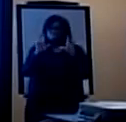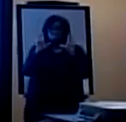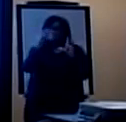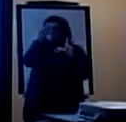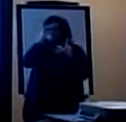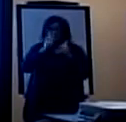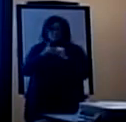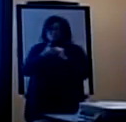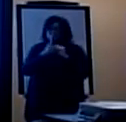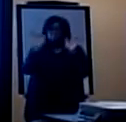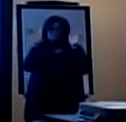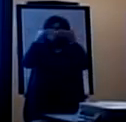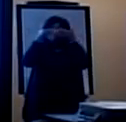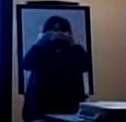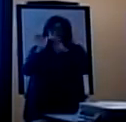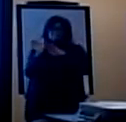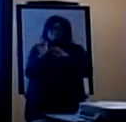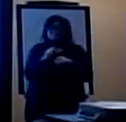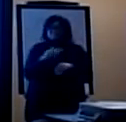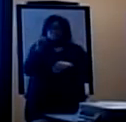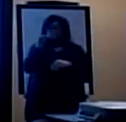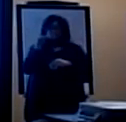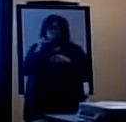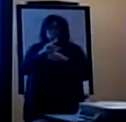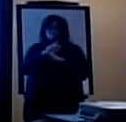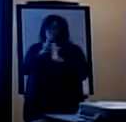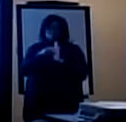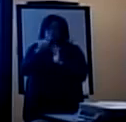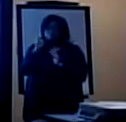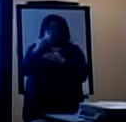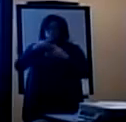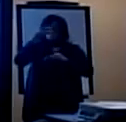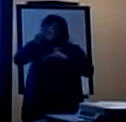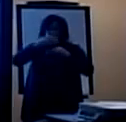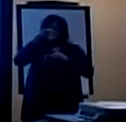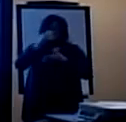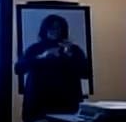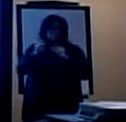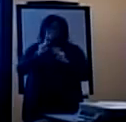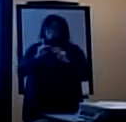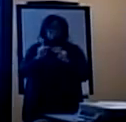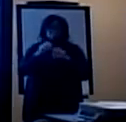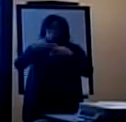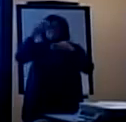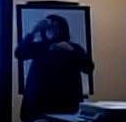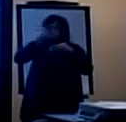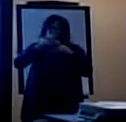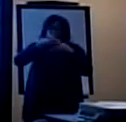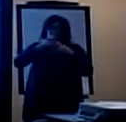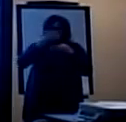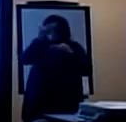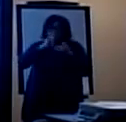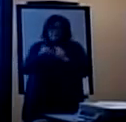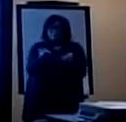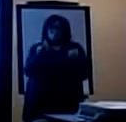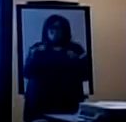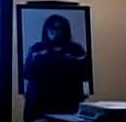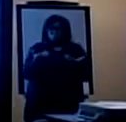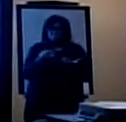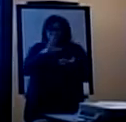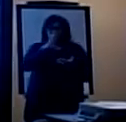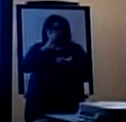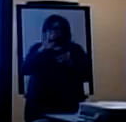again, if you ever tried to use Windows, just that alone can be very challenging for some people. But use of the internet can foster the